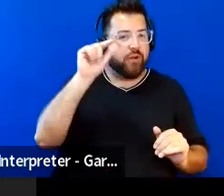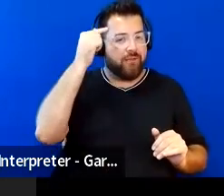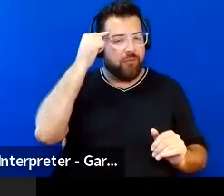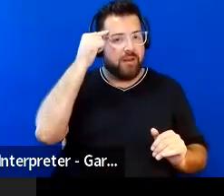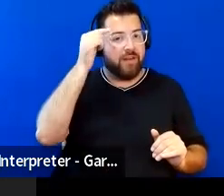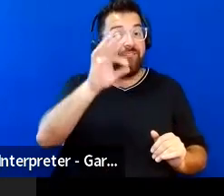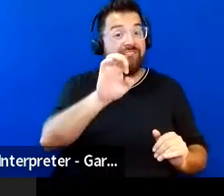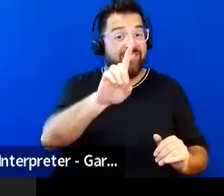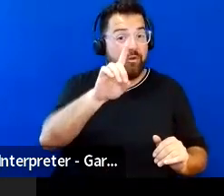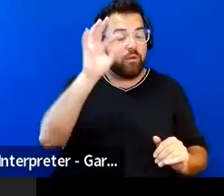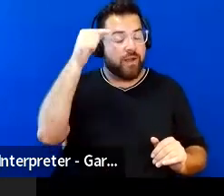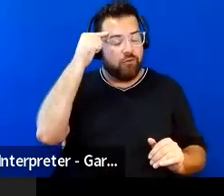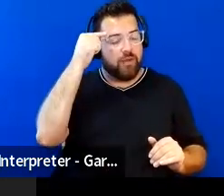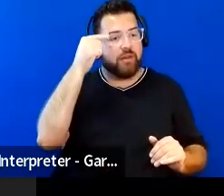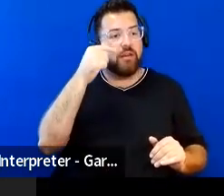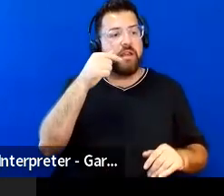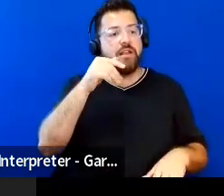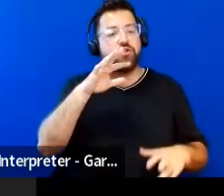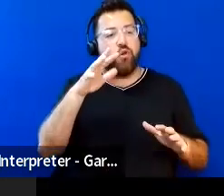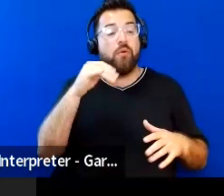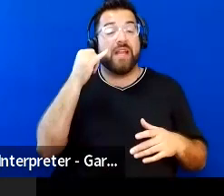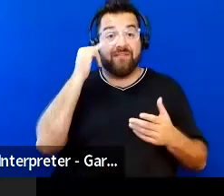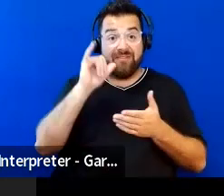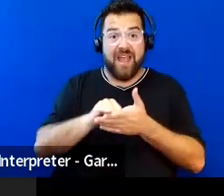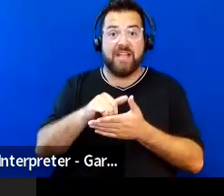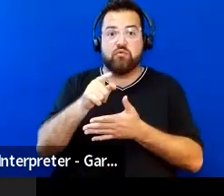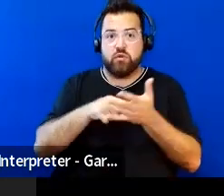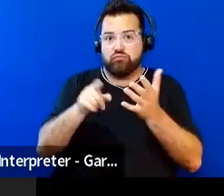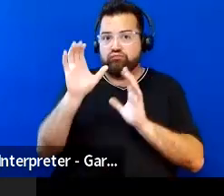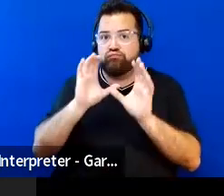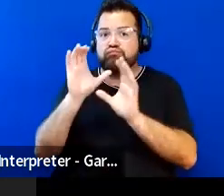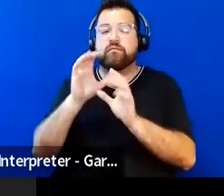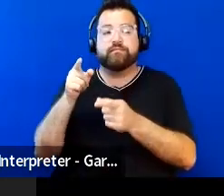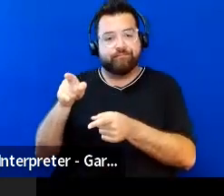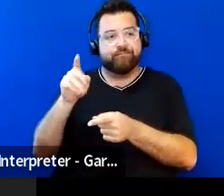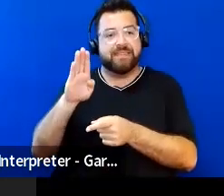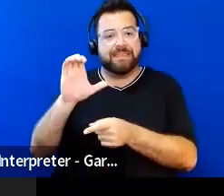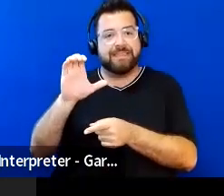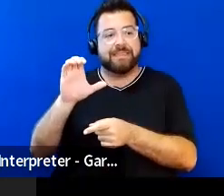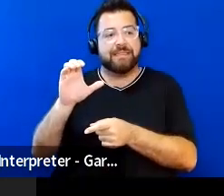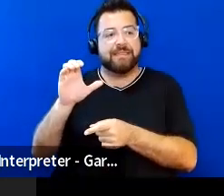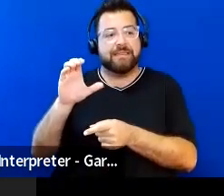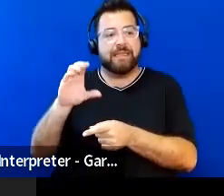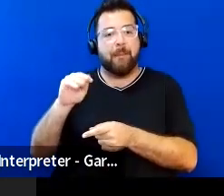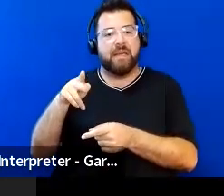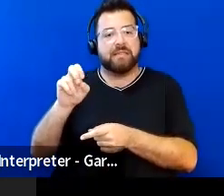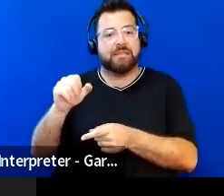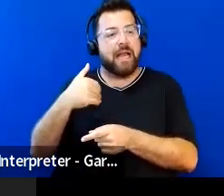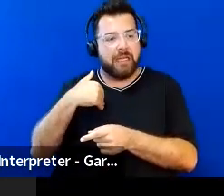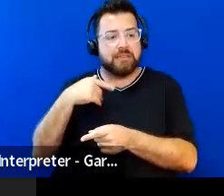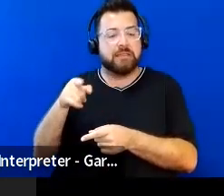So if that's something that you're looking for, and they have a